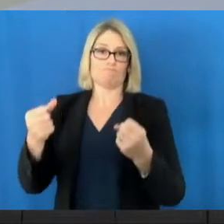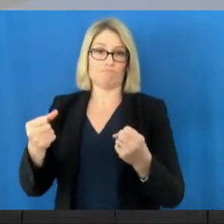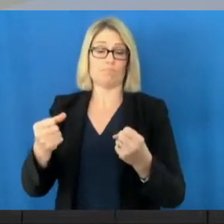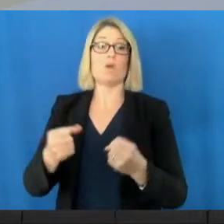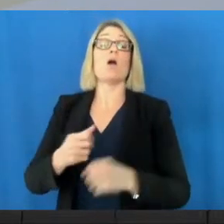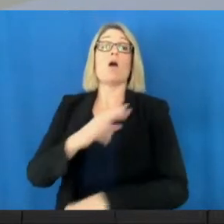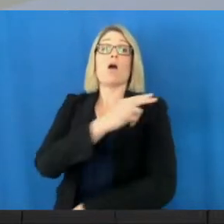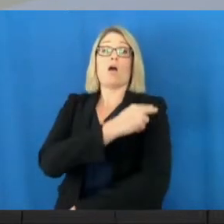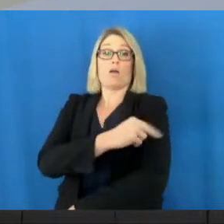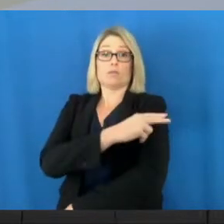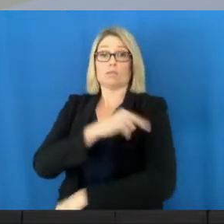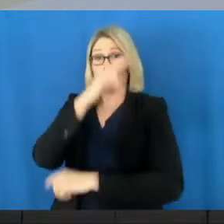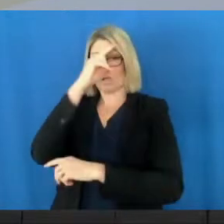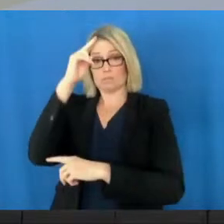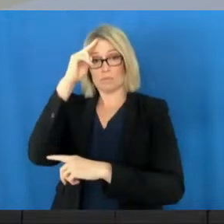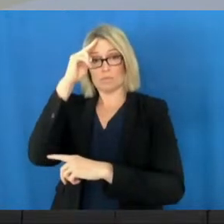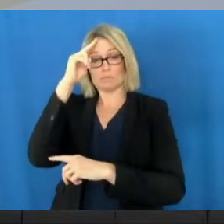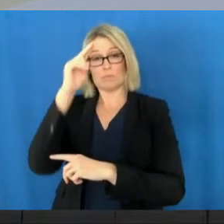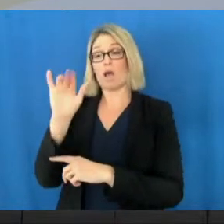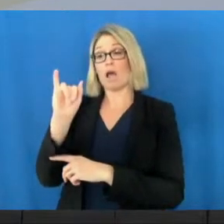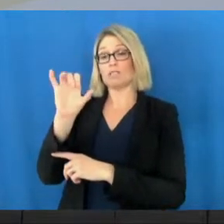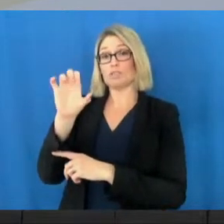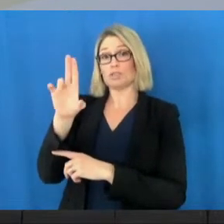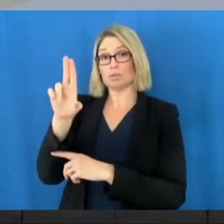Hospitalizations and ICU admissions are also down.